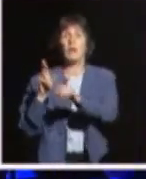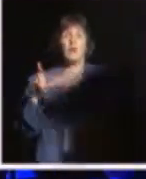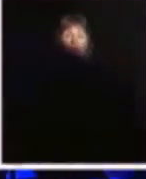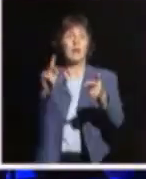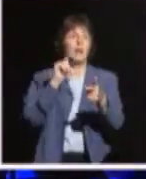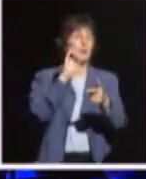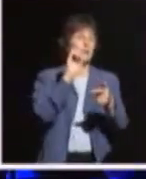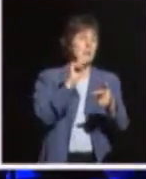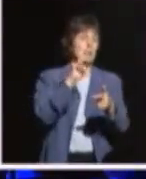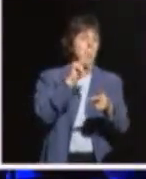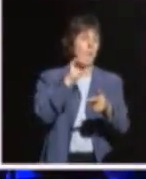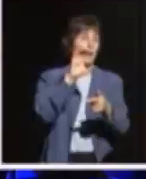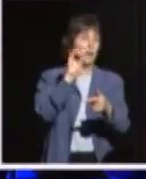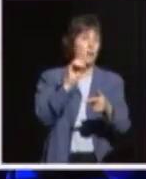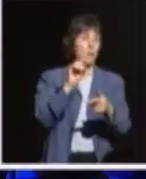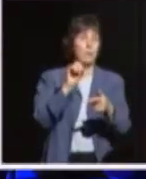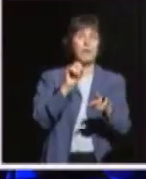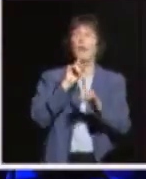to Eric Massa.